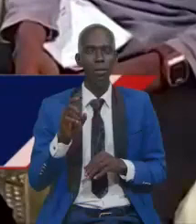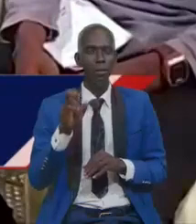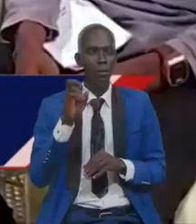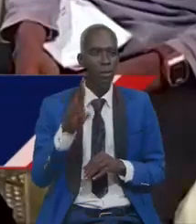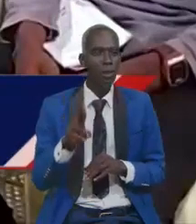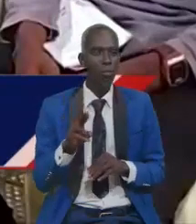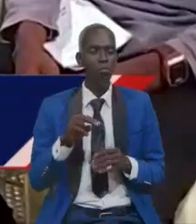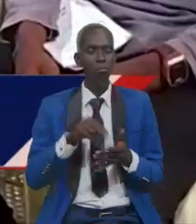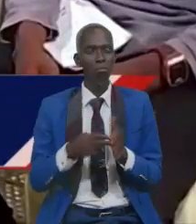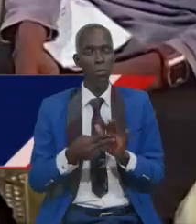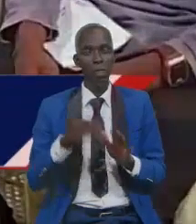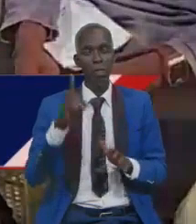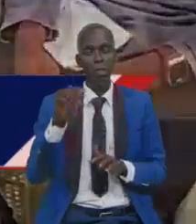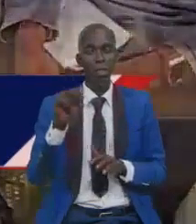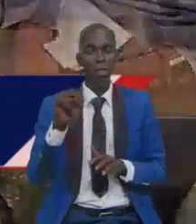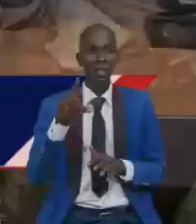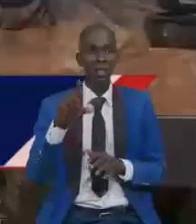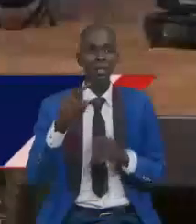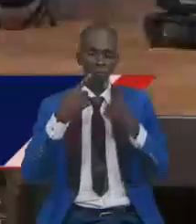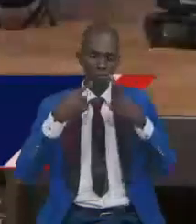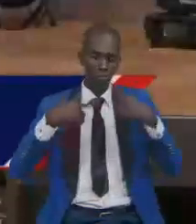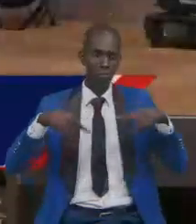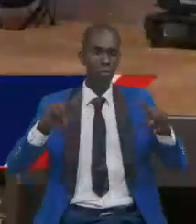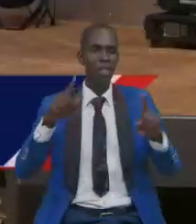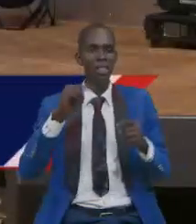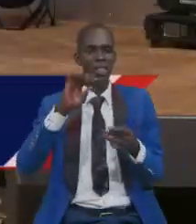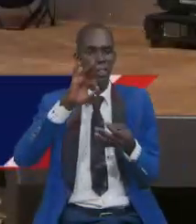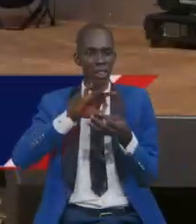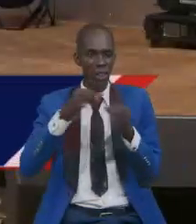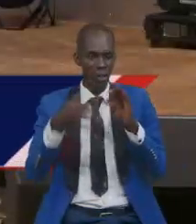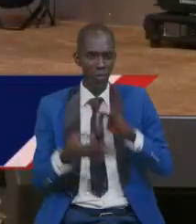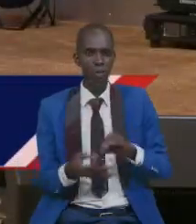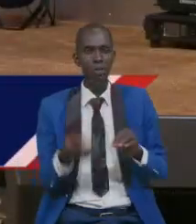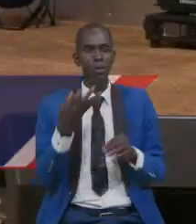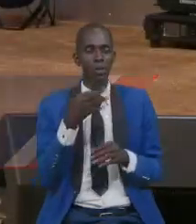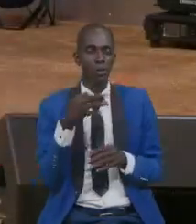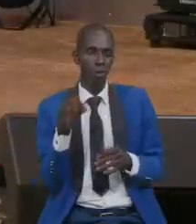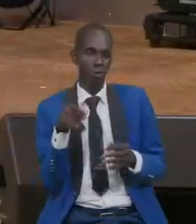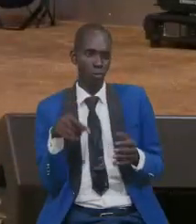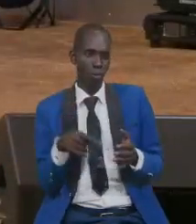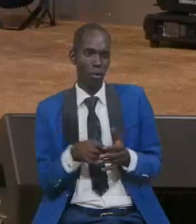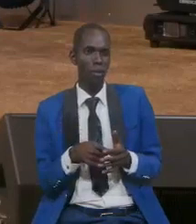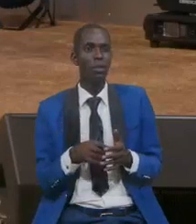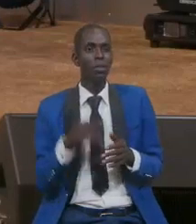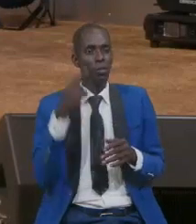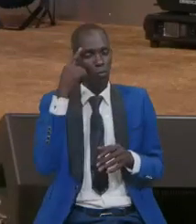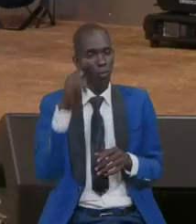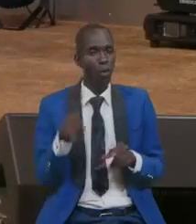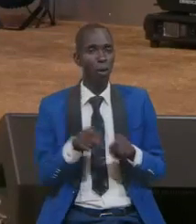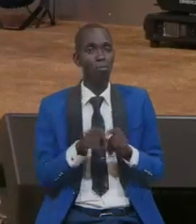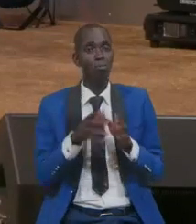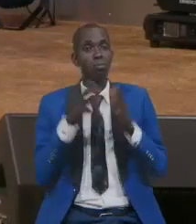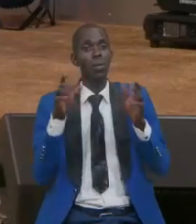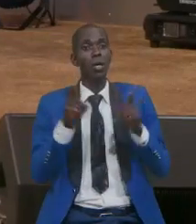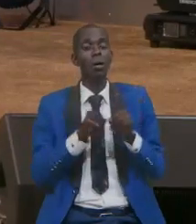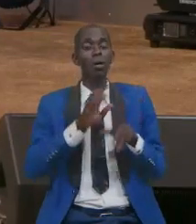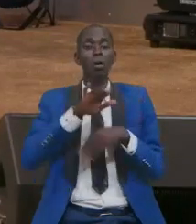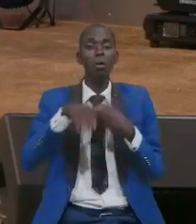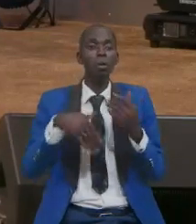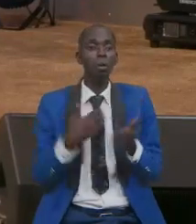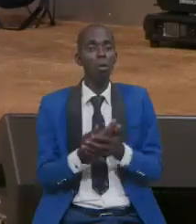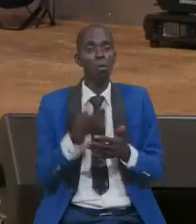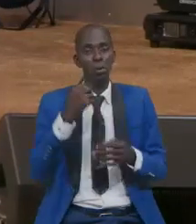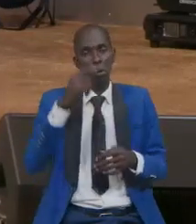as all wise men, the wise men of my kingdom, are not able to